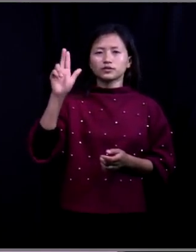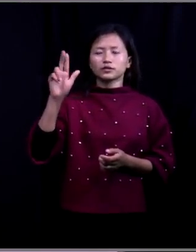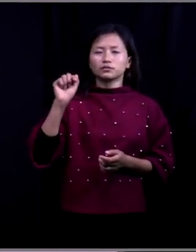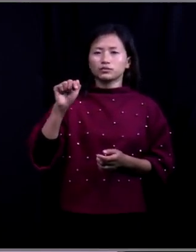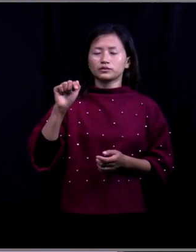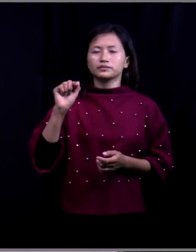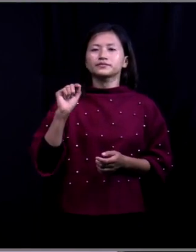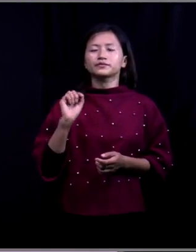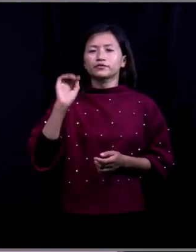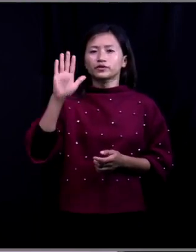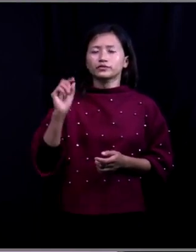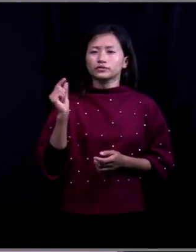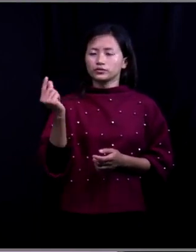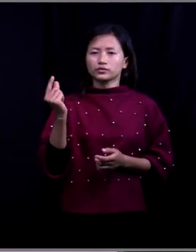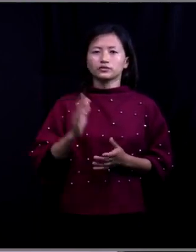units.